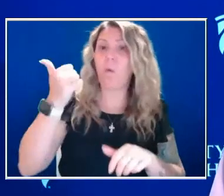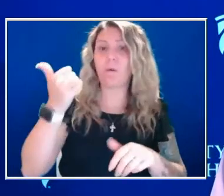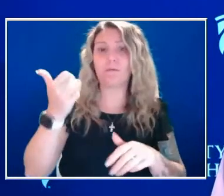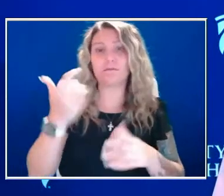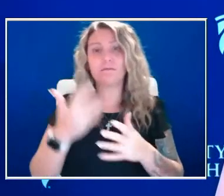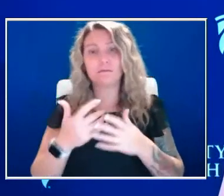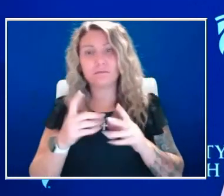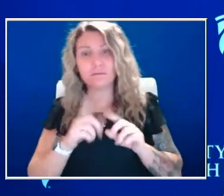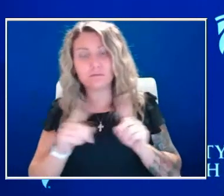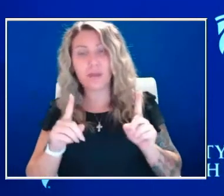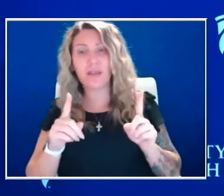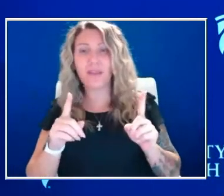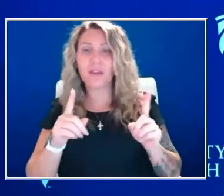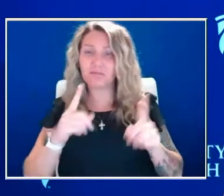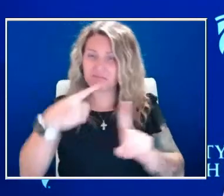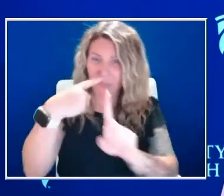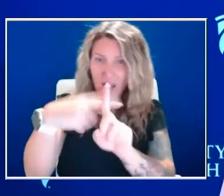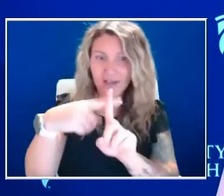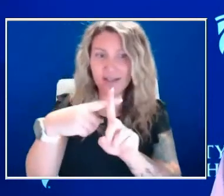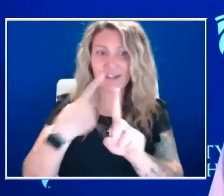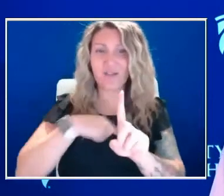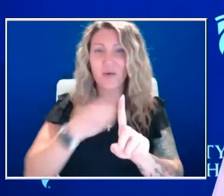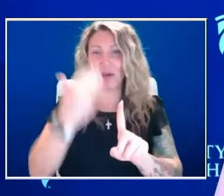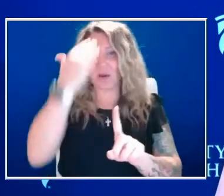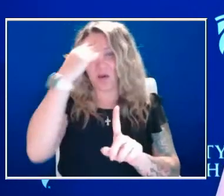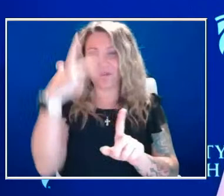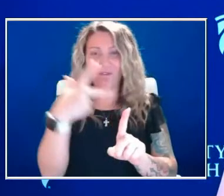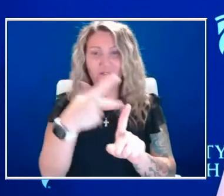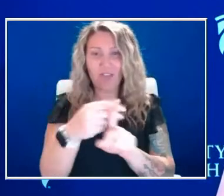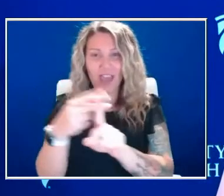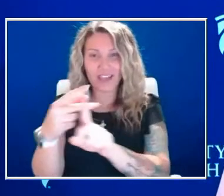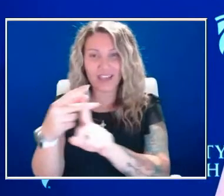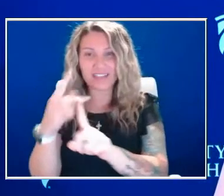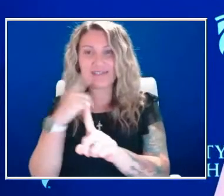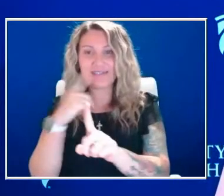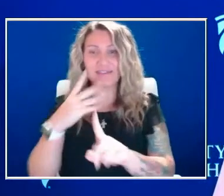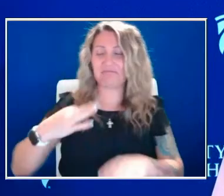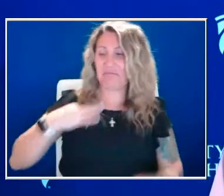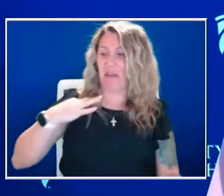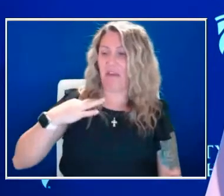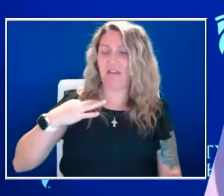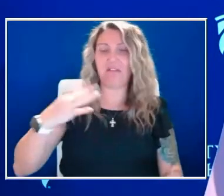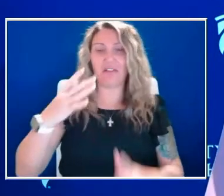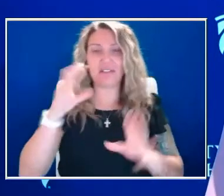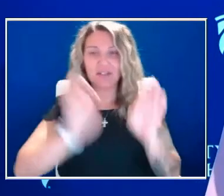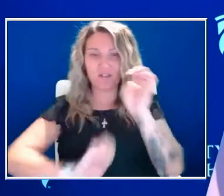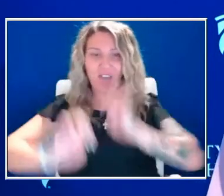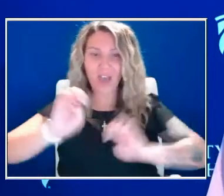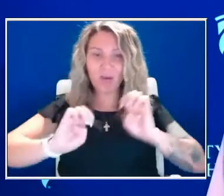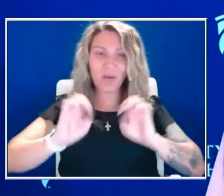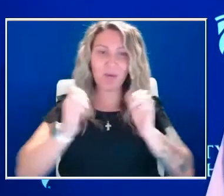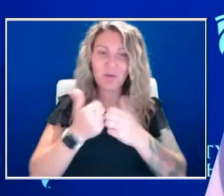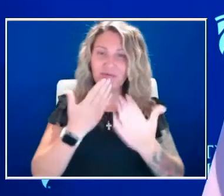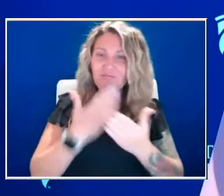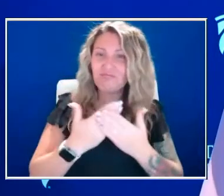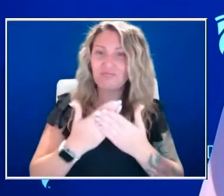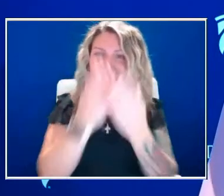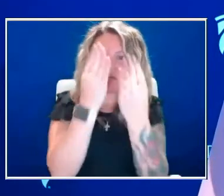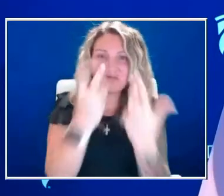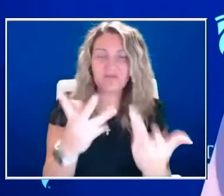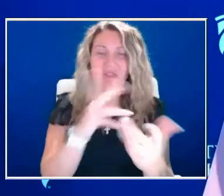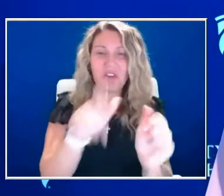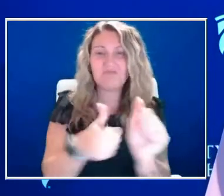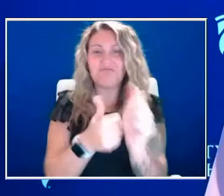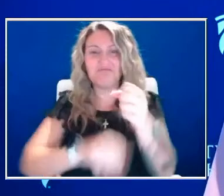end of the tunnel. We know that there are some vaccine candidates that are being evaluated with some good data behind it, so we're happy about